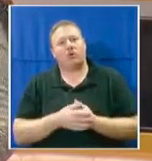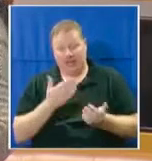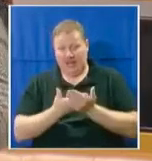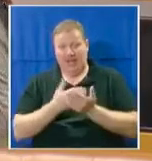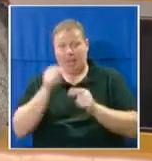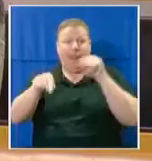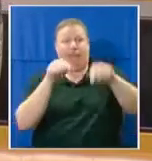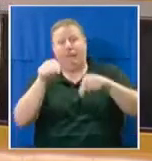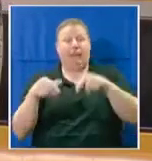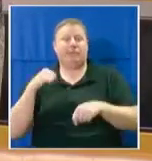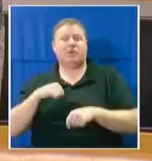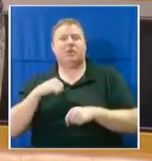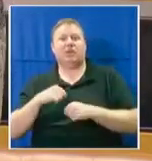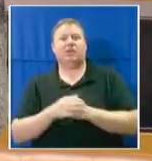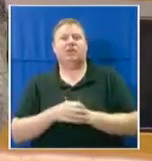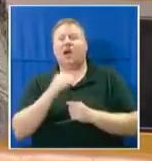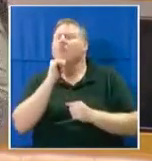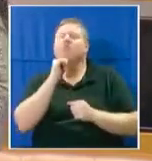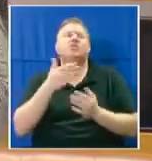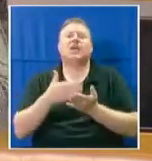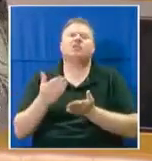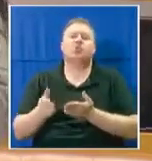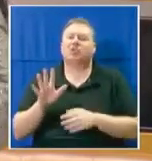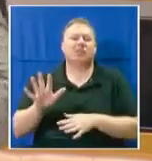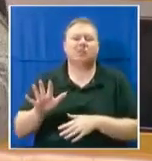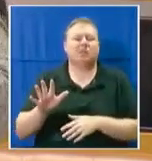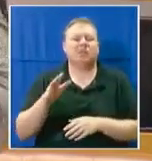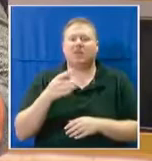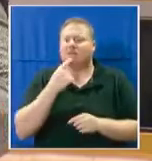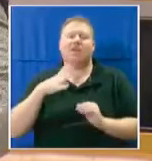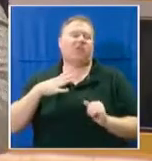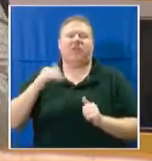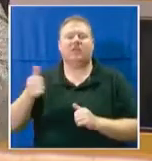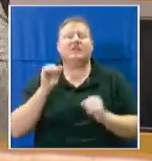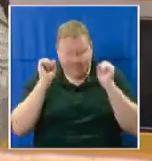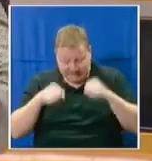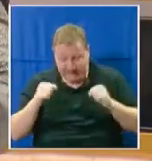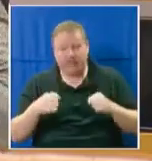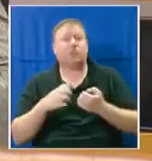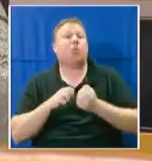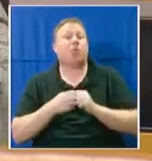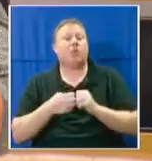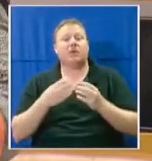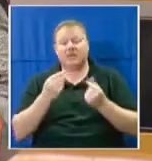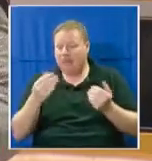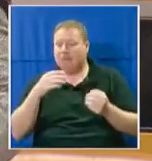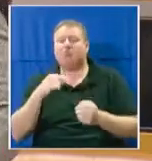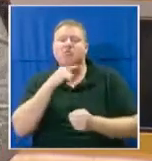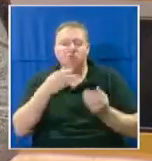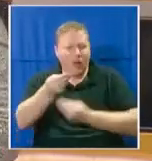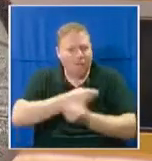municipalities. I'm not excusing them. I'm saying, yes, there are problems. Some of them are corrupt. Some of them are